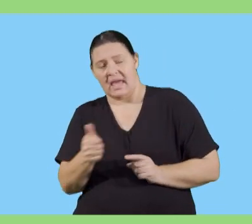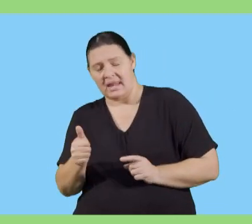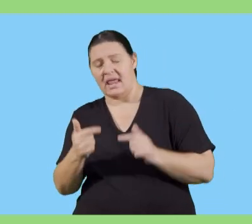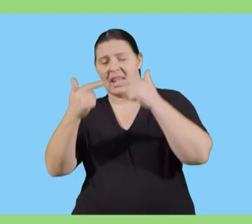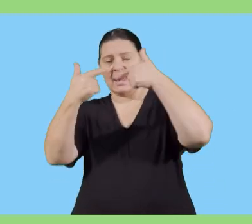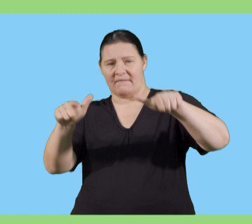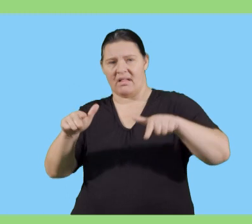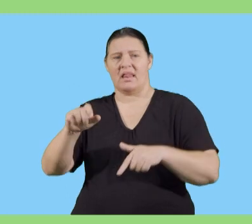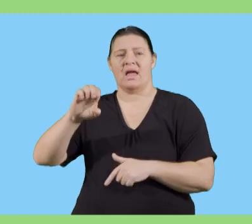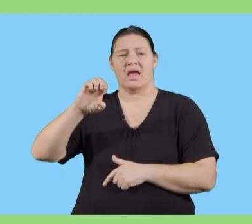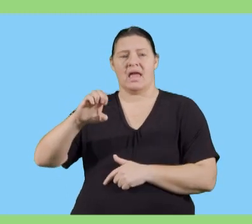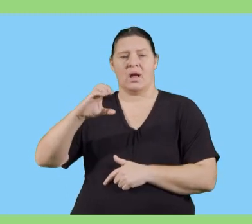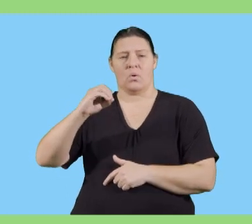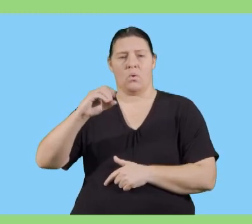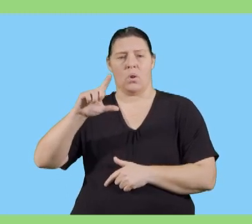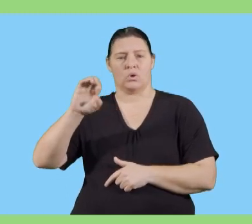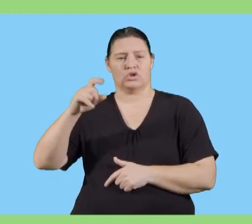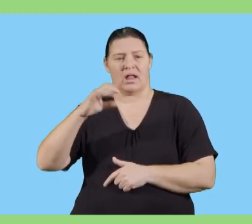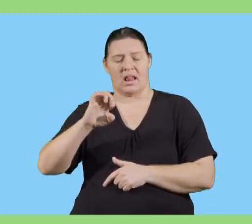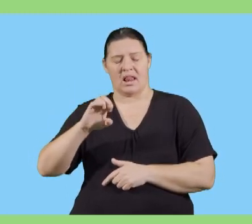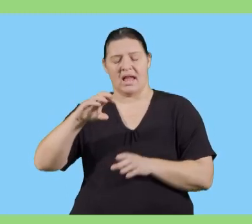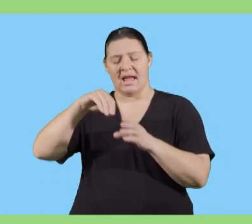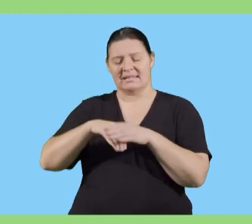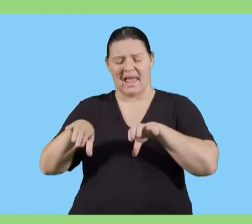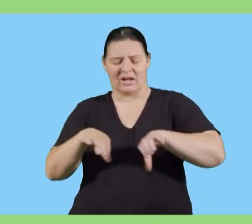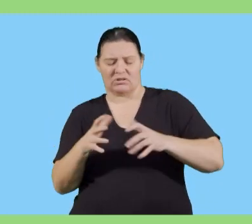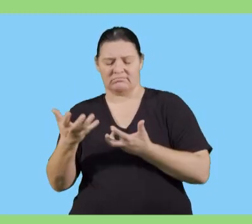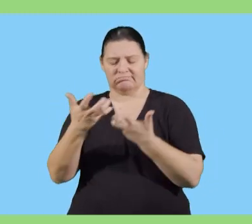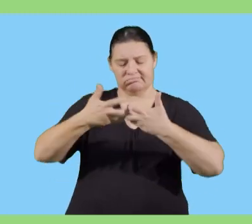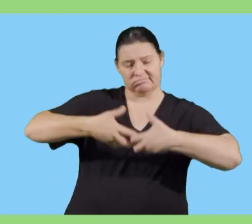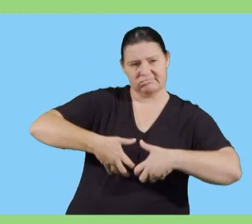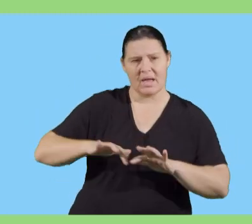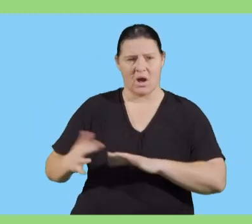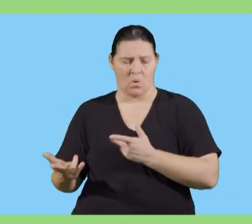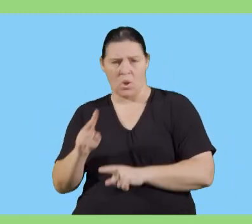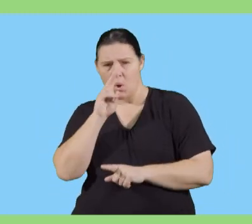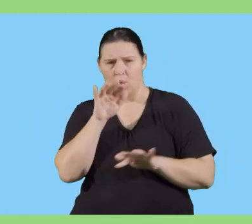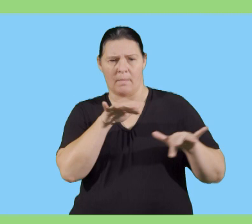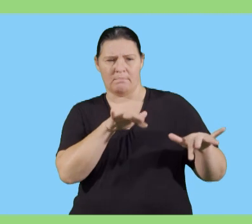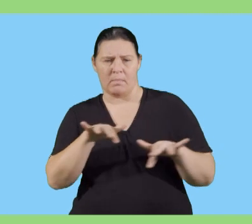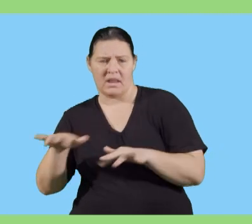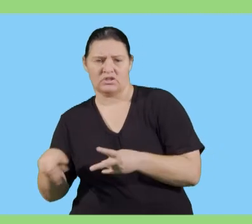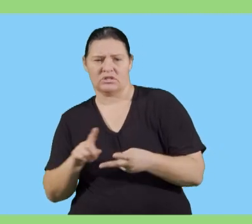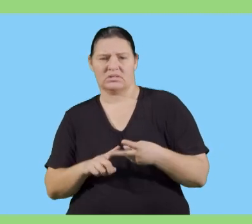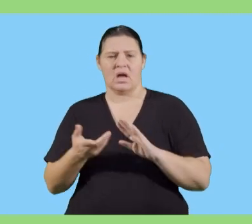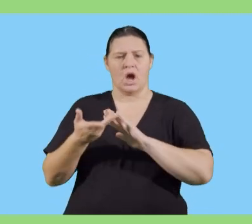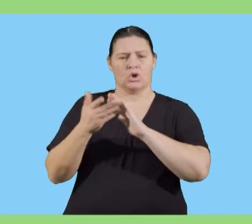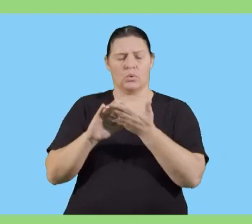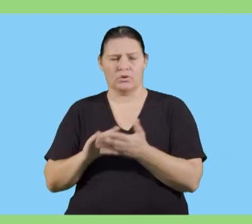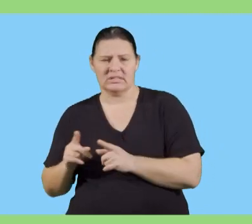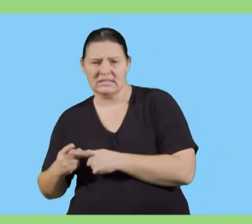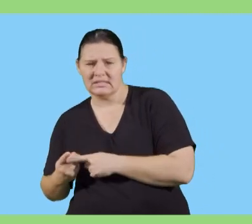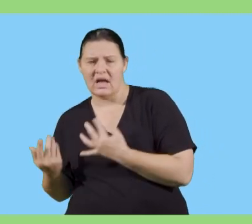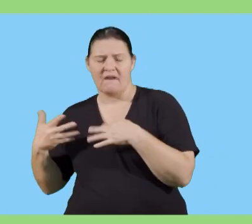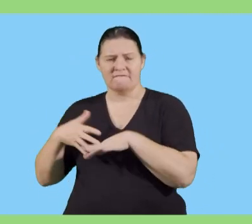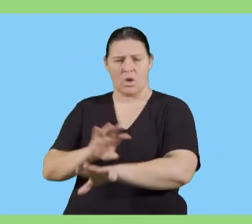interactions. We are going to start by looking at the population. We will then look at communities together with the flow of energy. We will then look